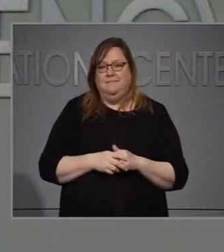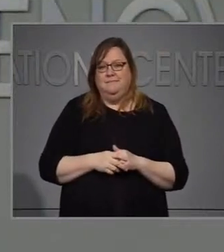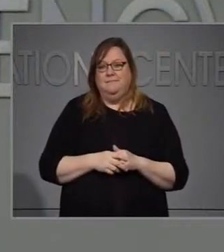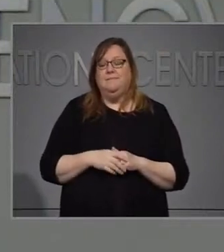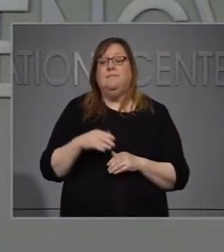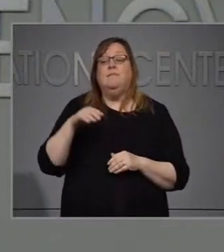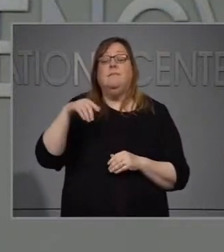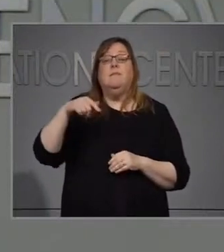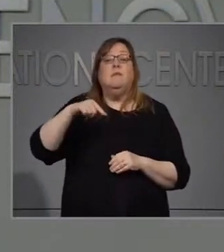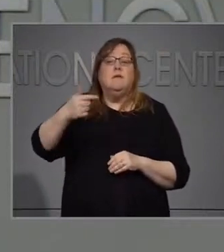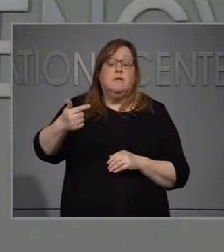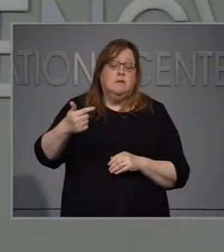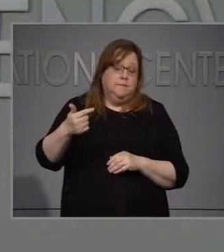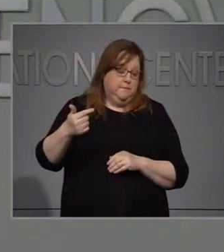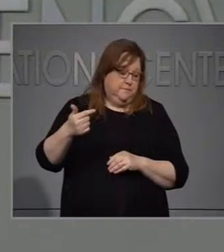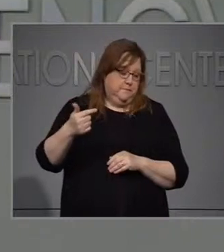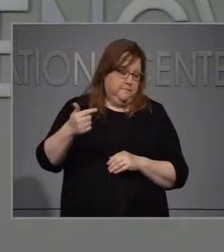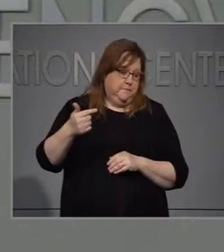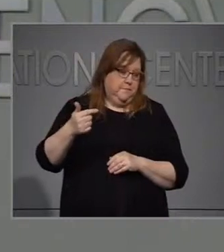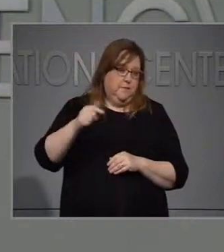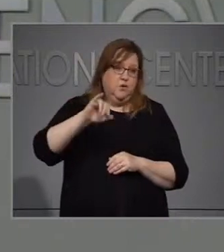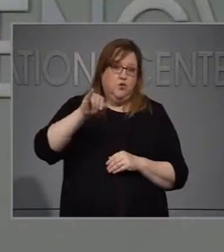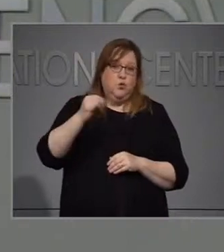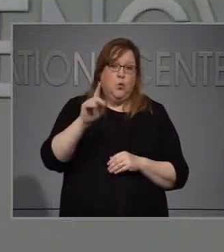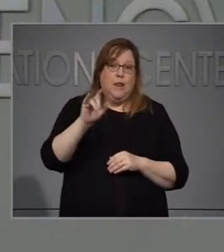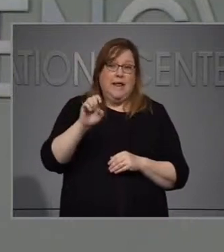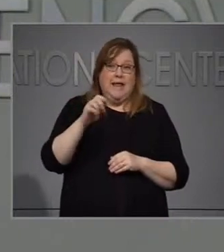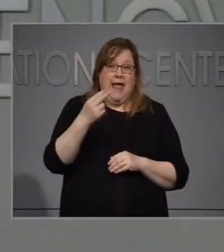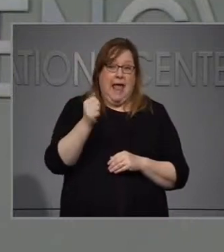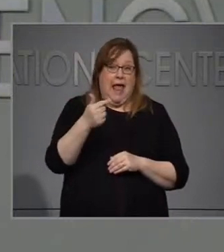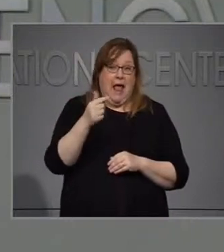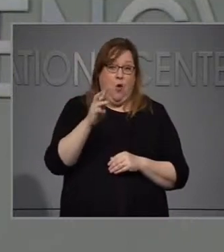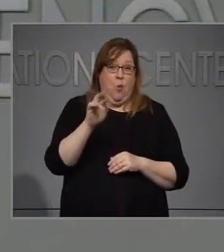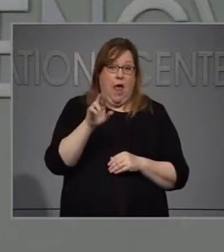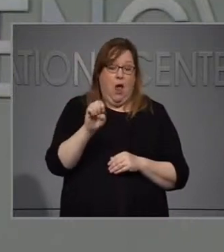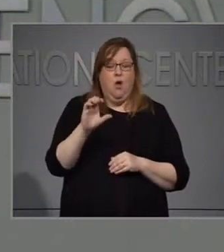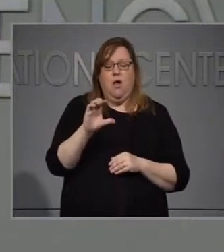Next question is from Julie Havlack with the Carolina Journal.